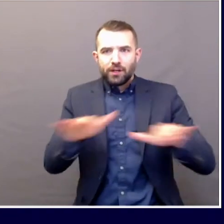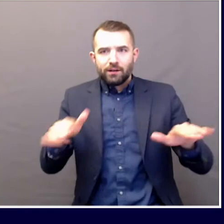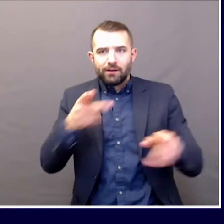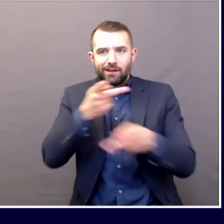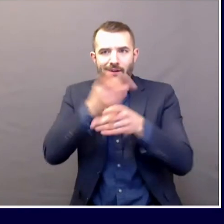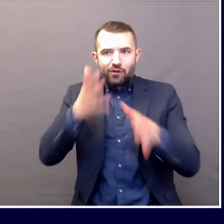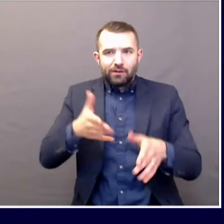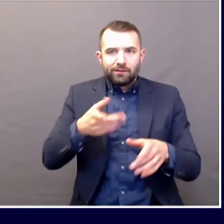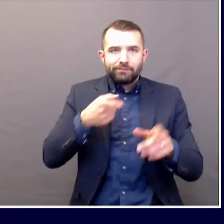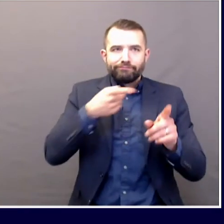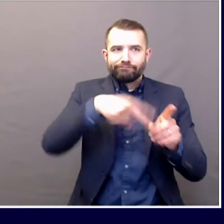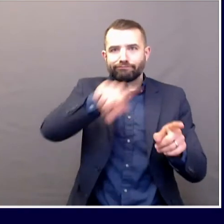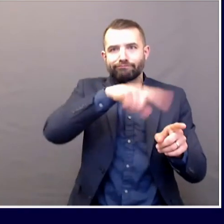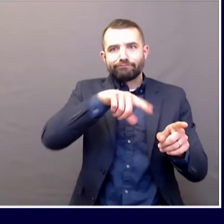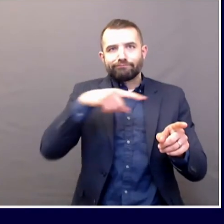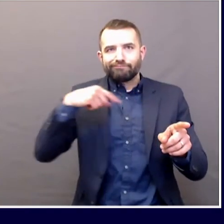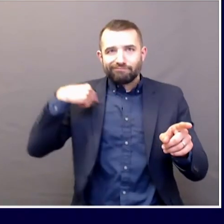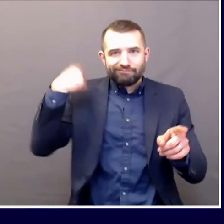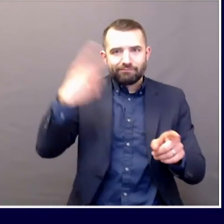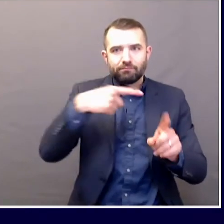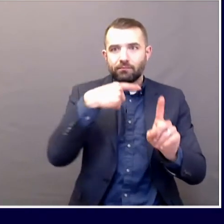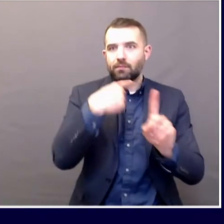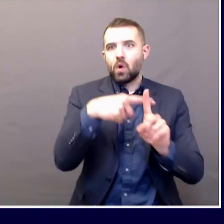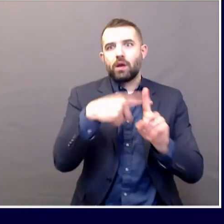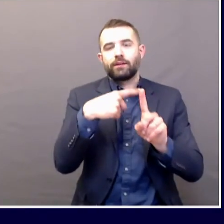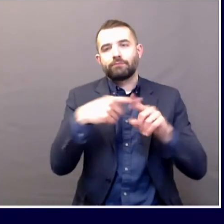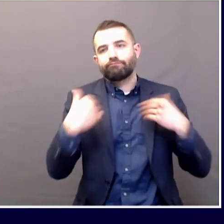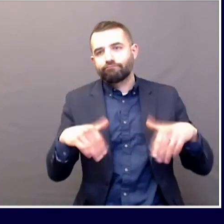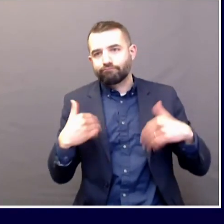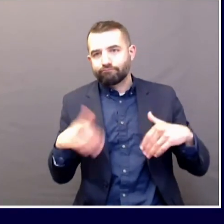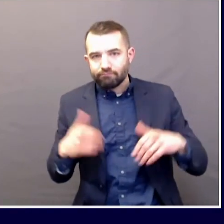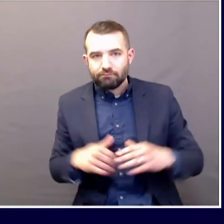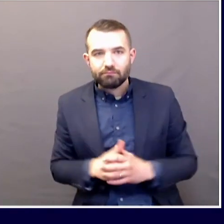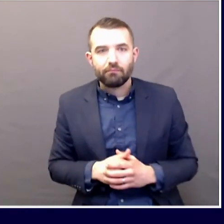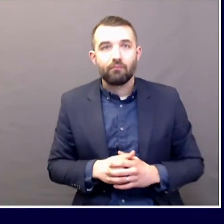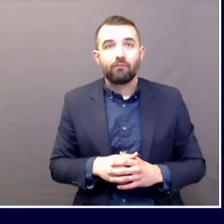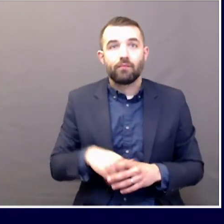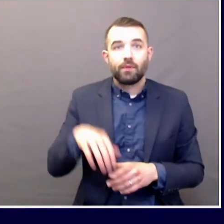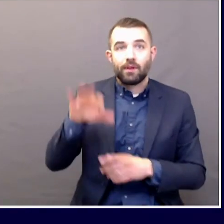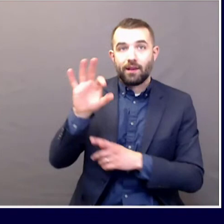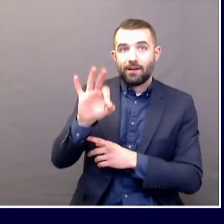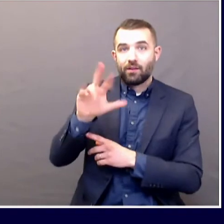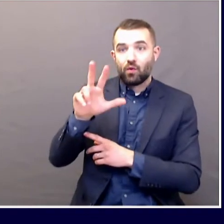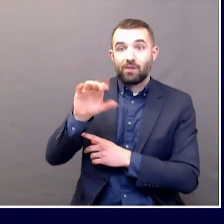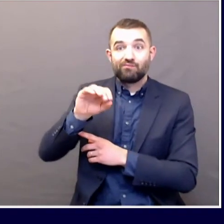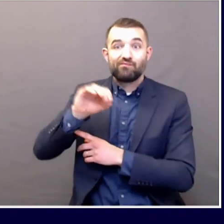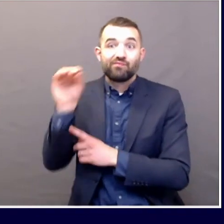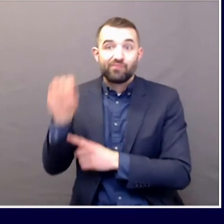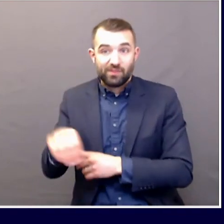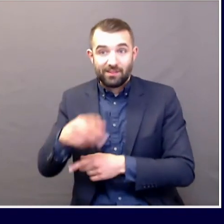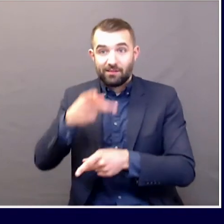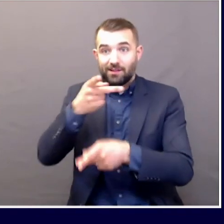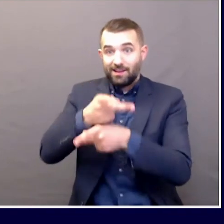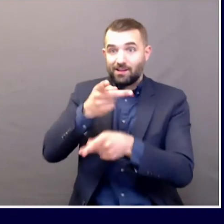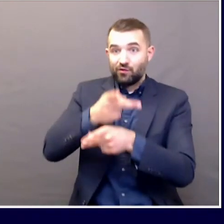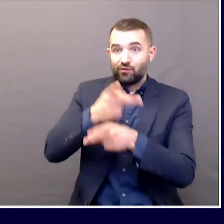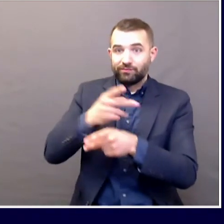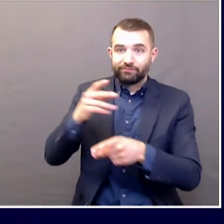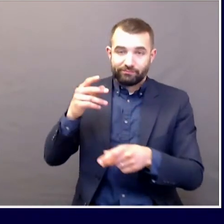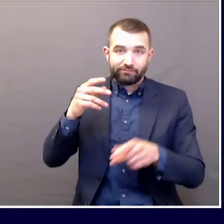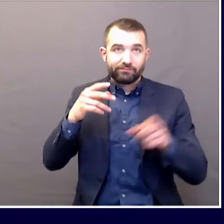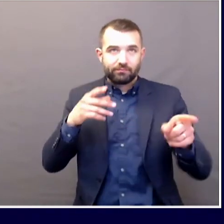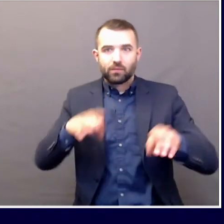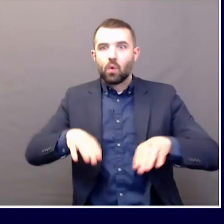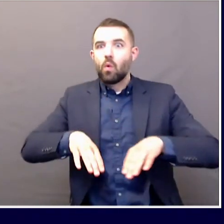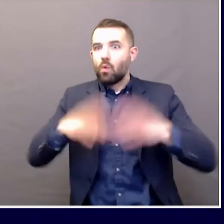effect. In Maine, 93% of child care providers are open statewide, up from a low of just over